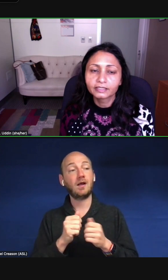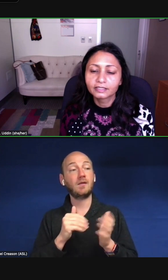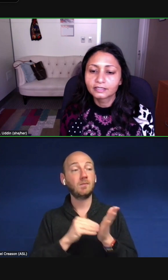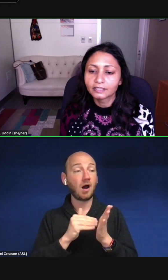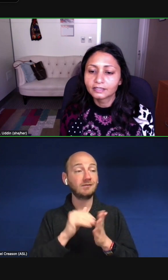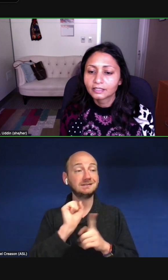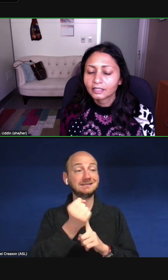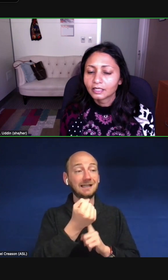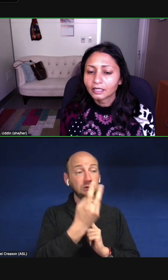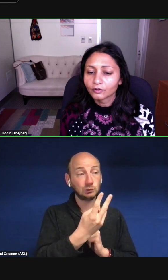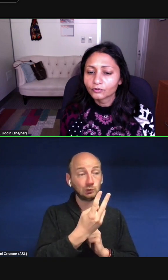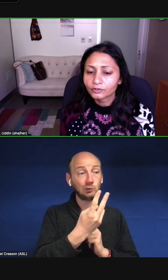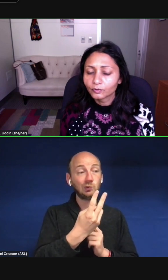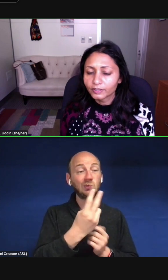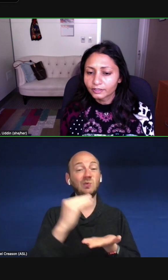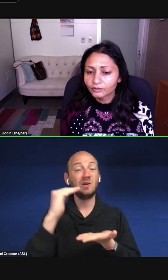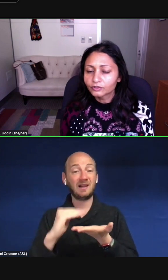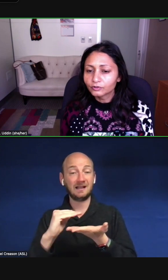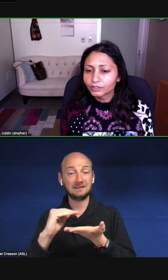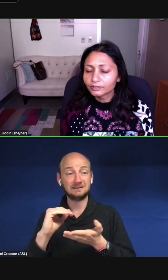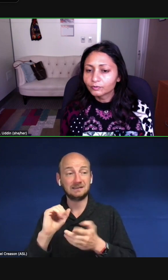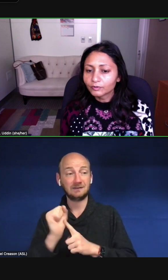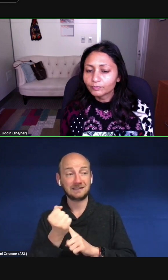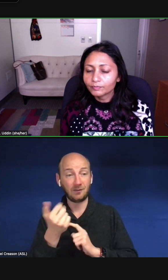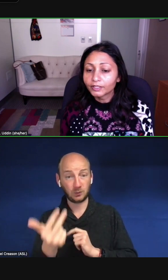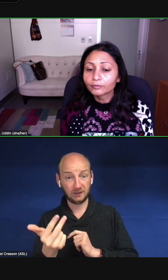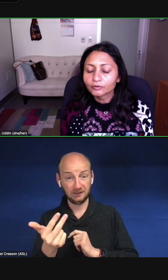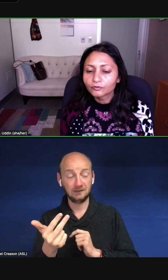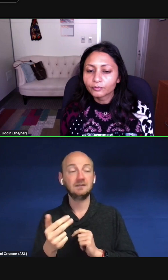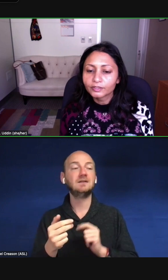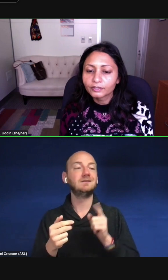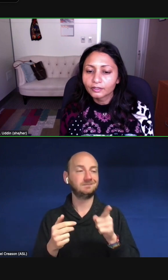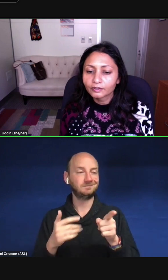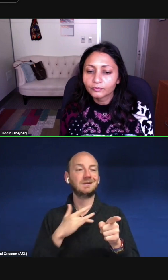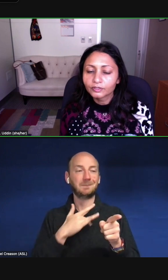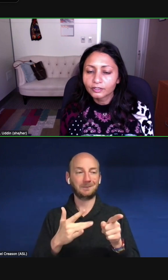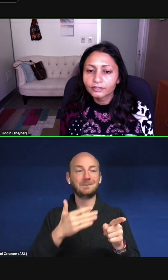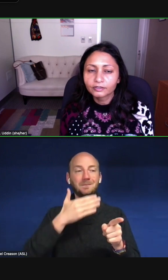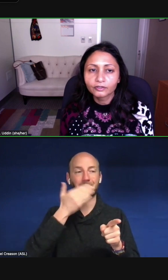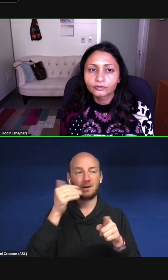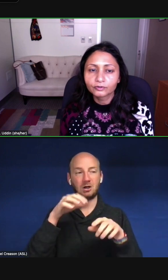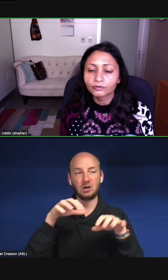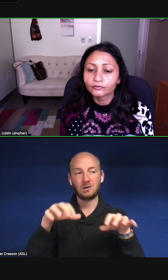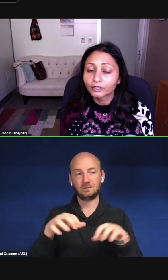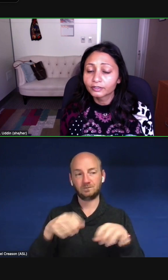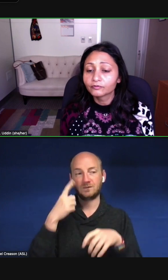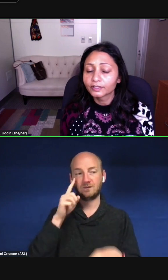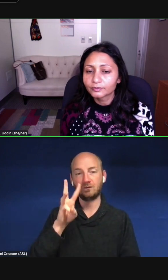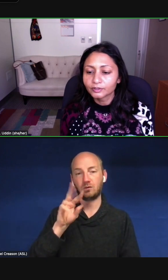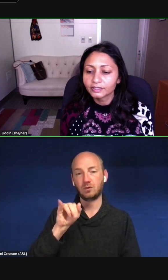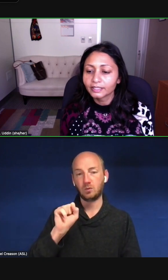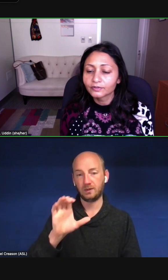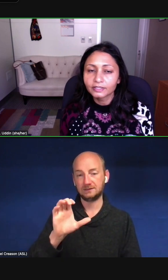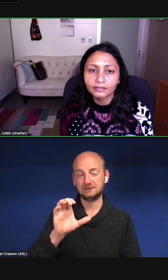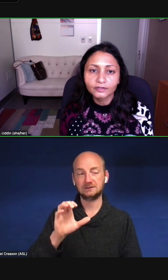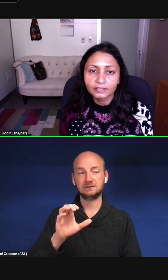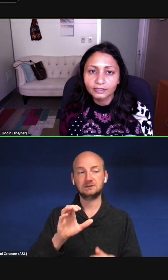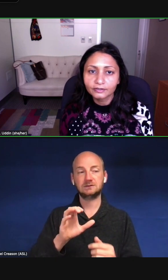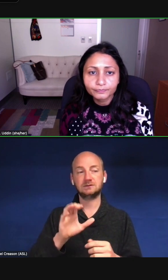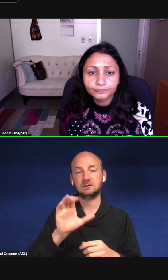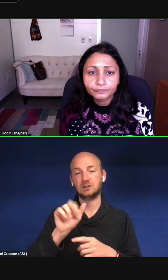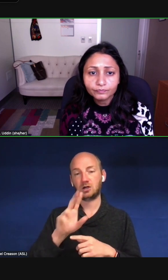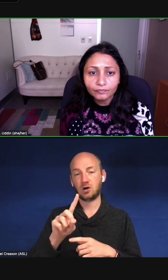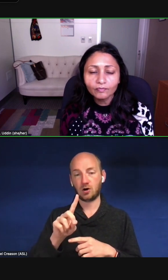loosely connected states, those are the ones that are associated with better performance on the Wisconsin card sort or cognitive flexibility outside